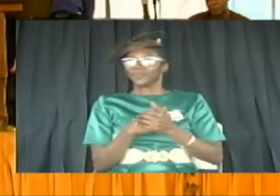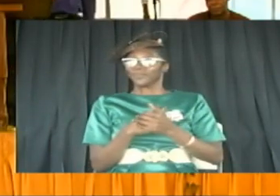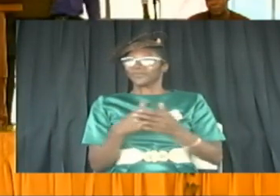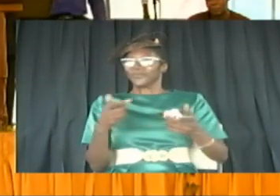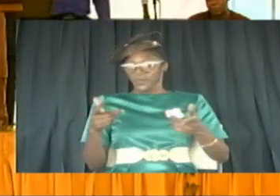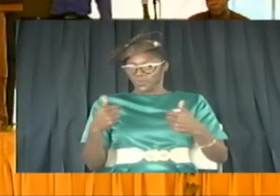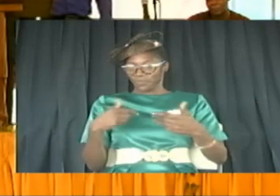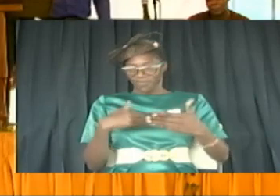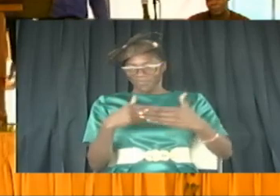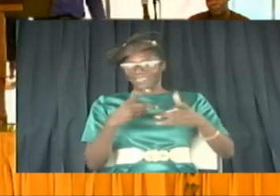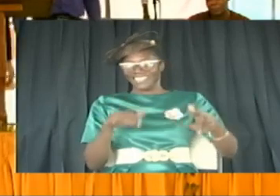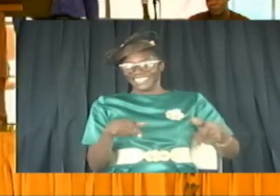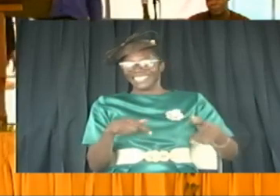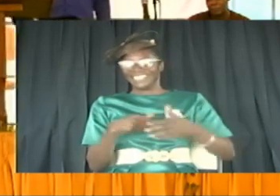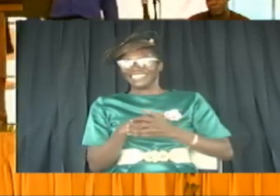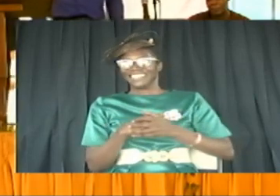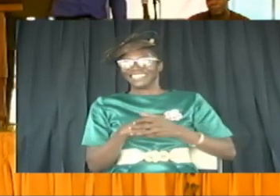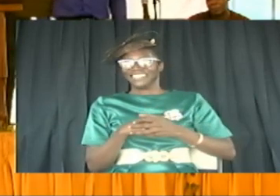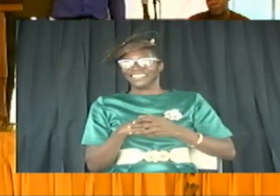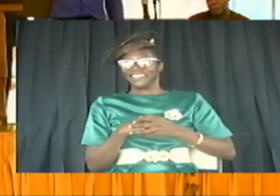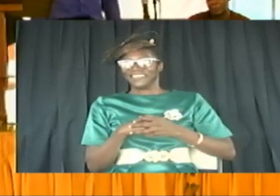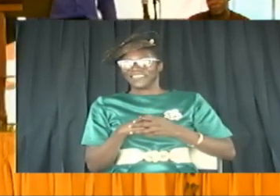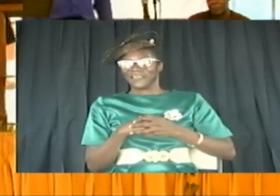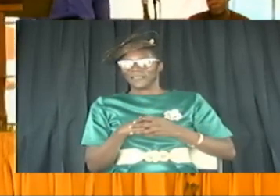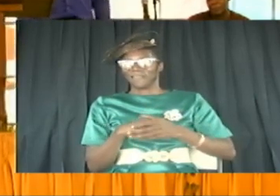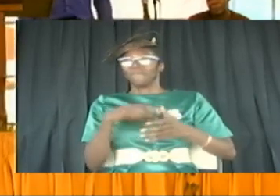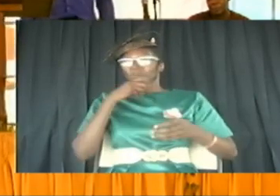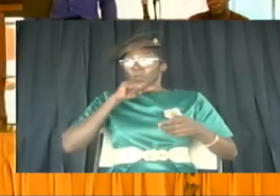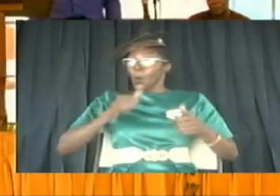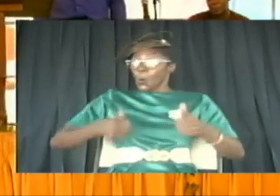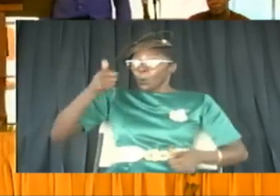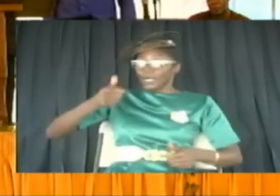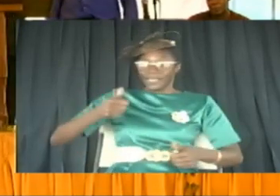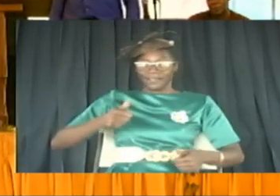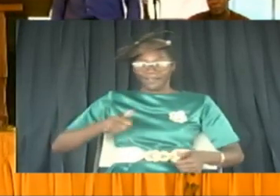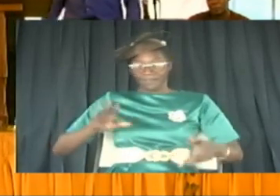nearer. Mighty God. So here is